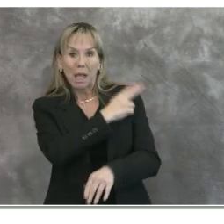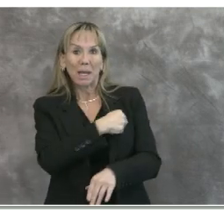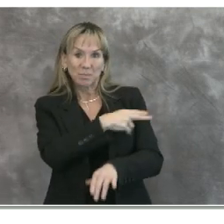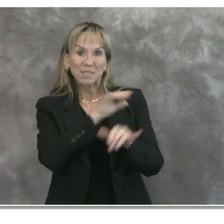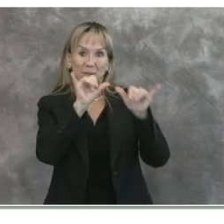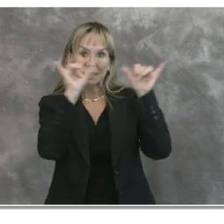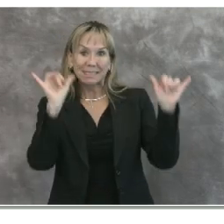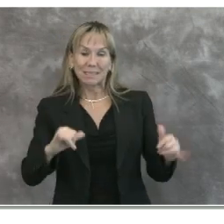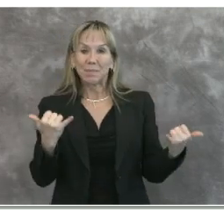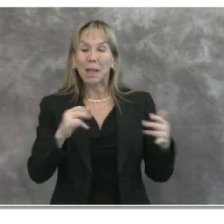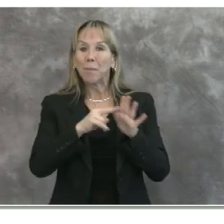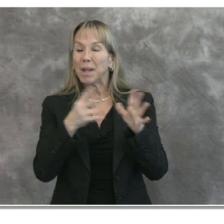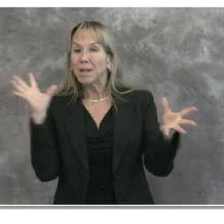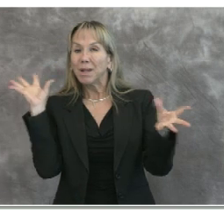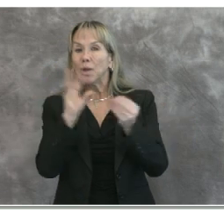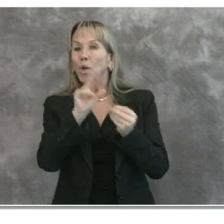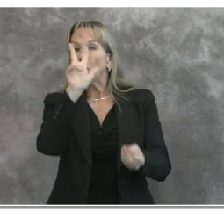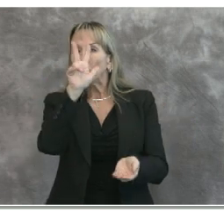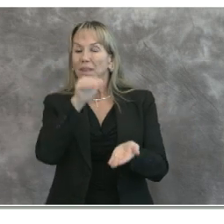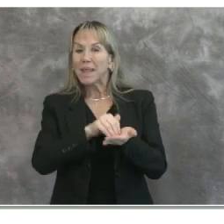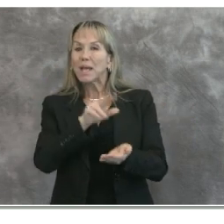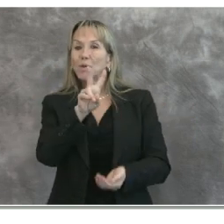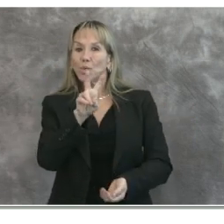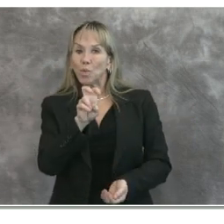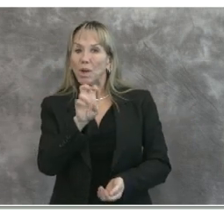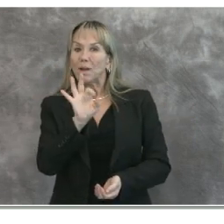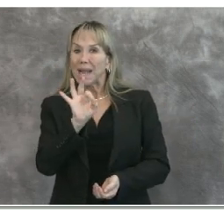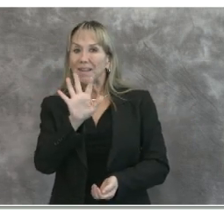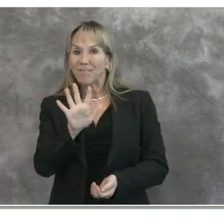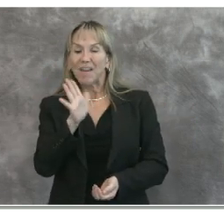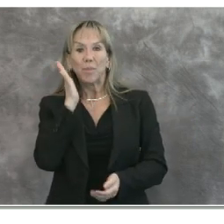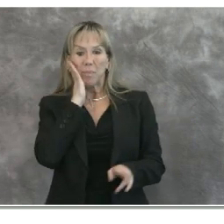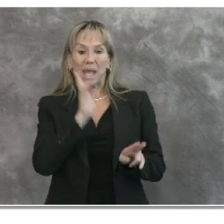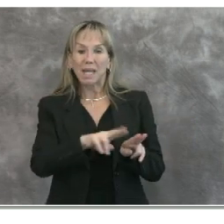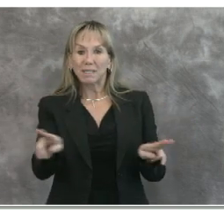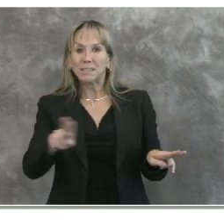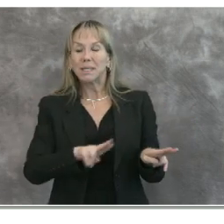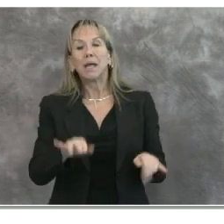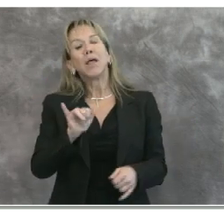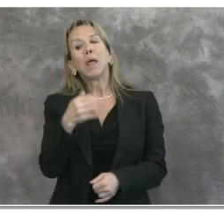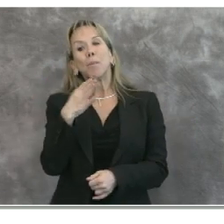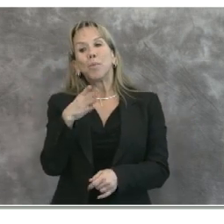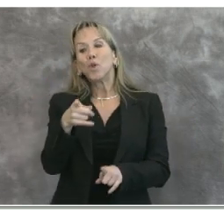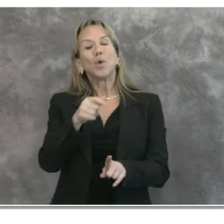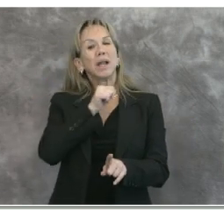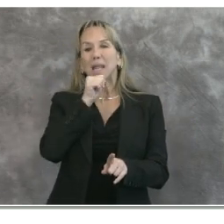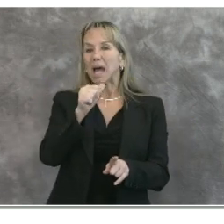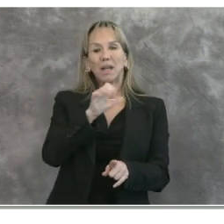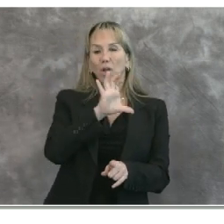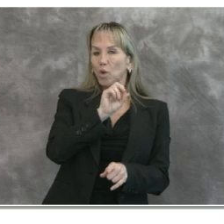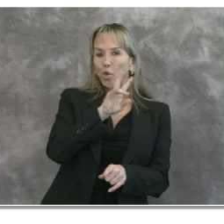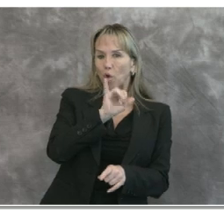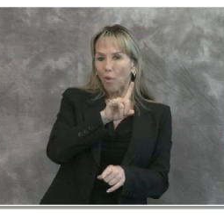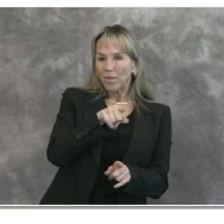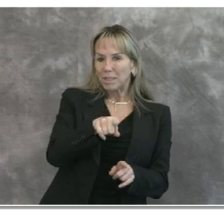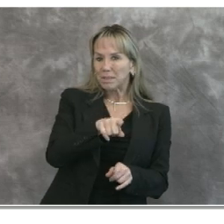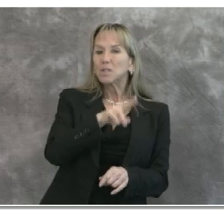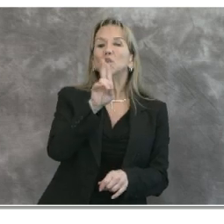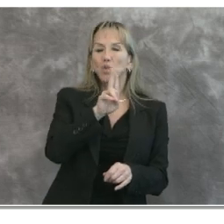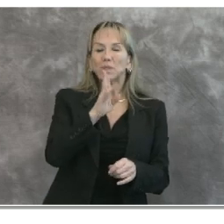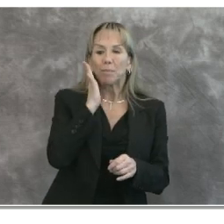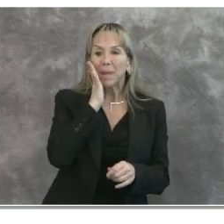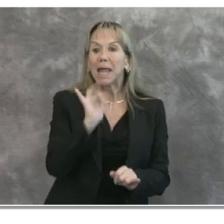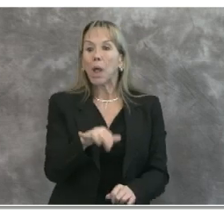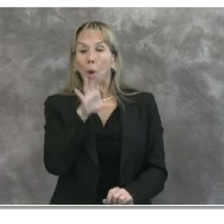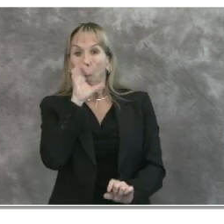systems. Brings us to a total of 3,295 beds, the blue being non-COVID patients who are utilizing a bed, and